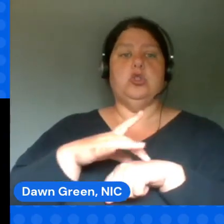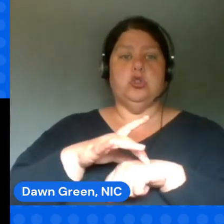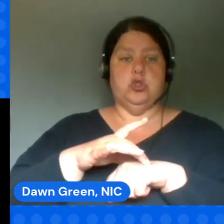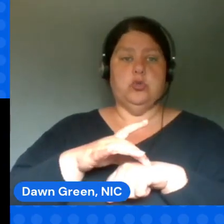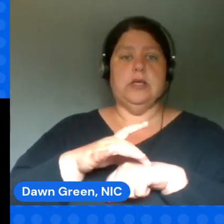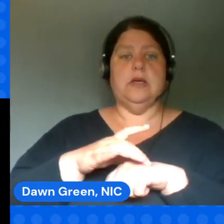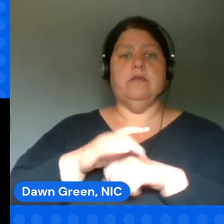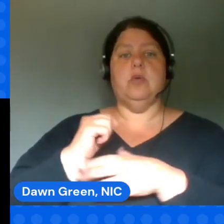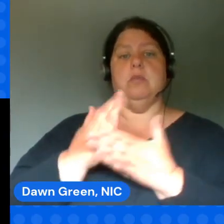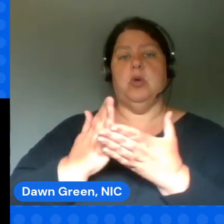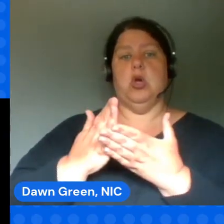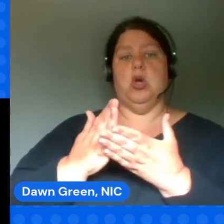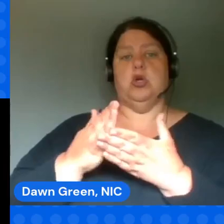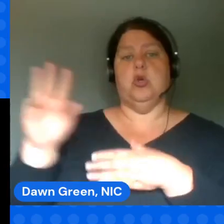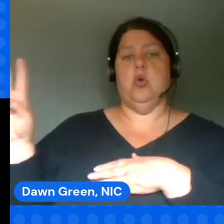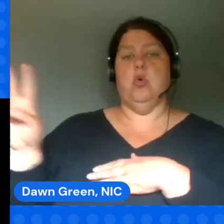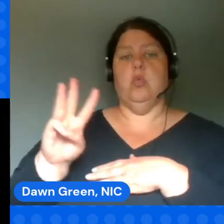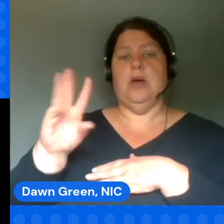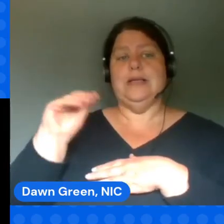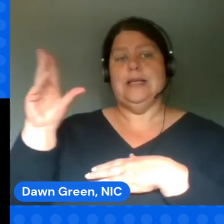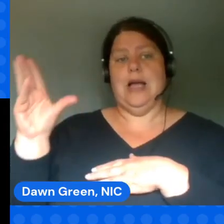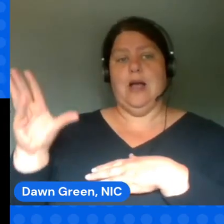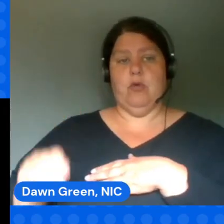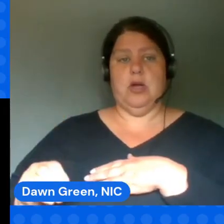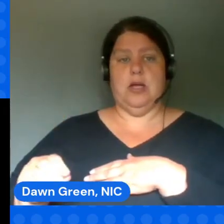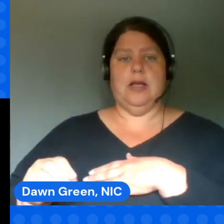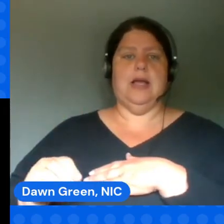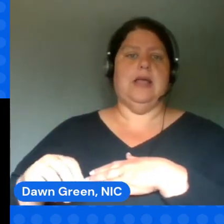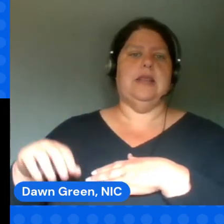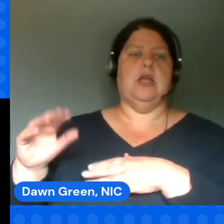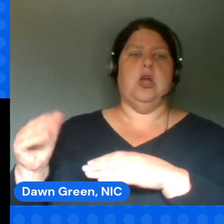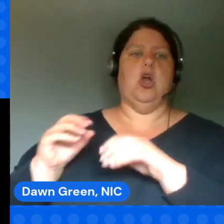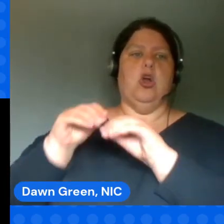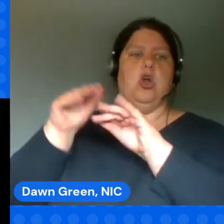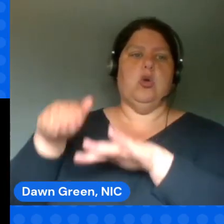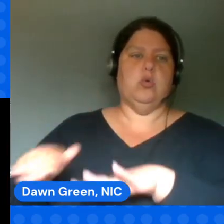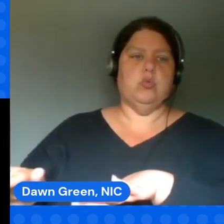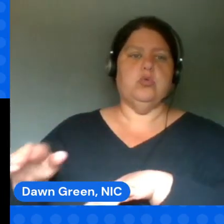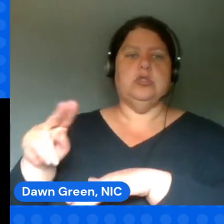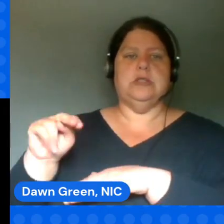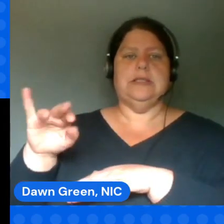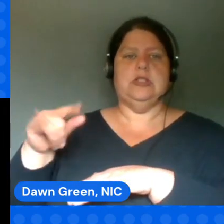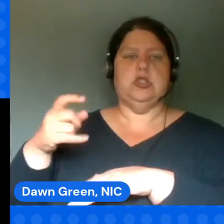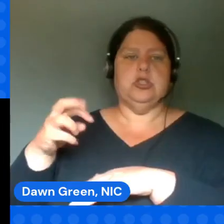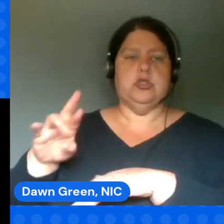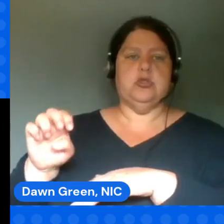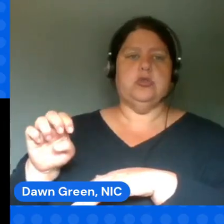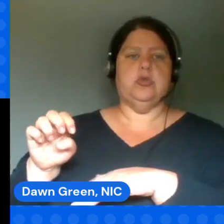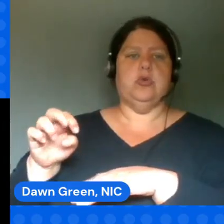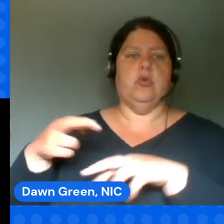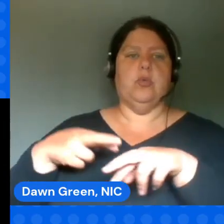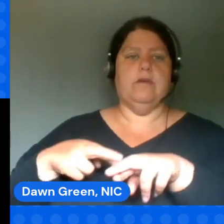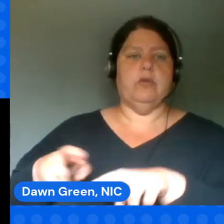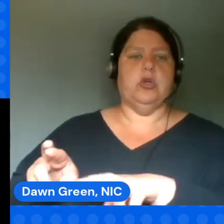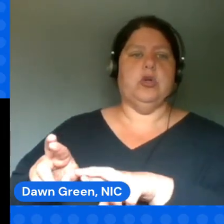Africa, such as the Atlantic Ocean, the Niger River, um,